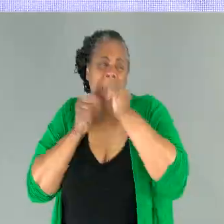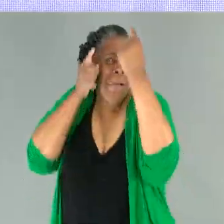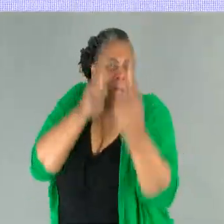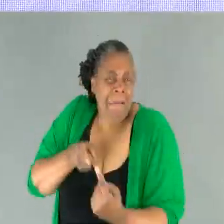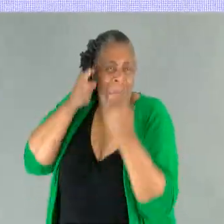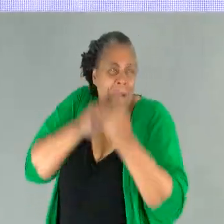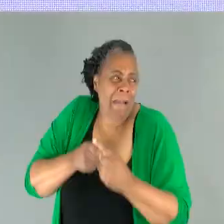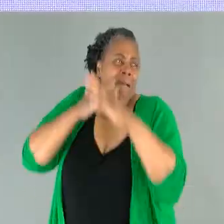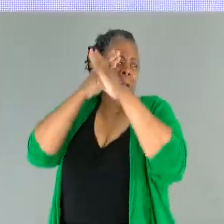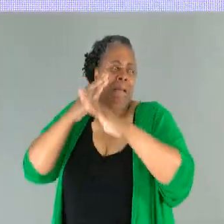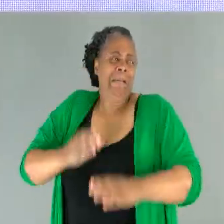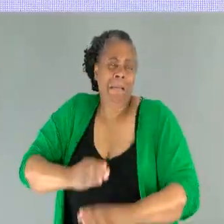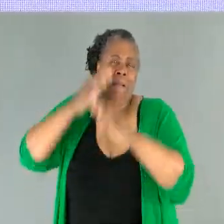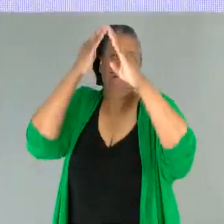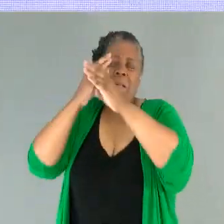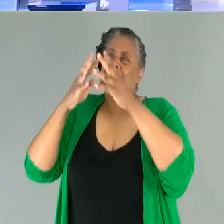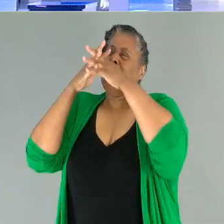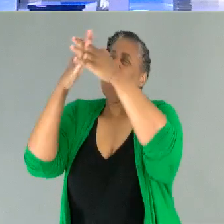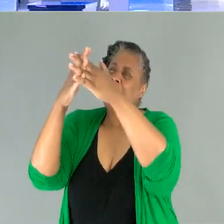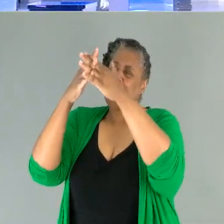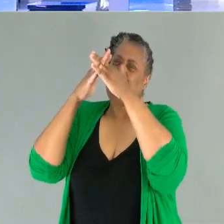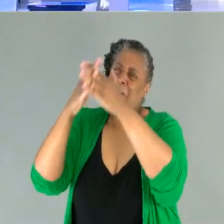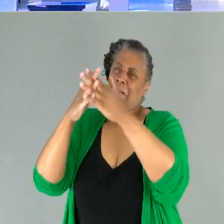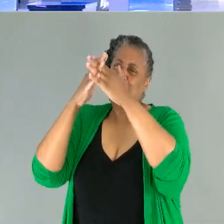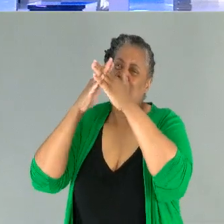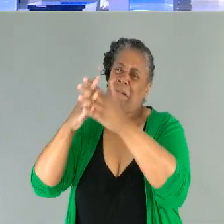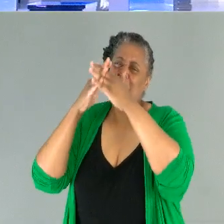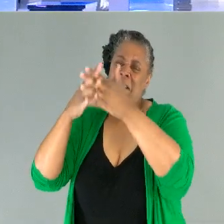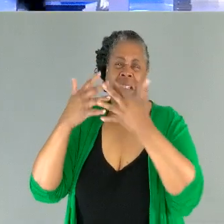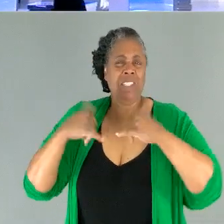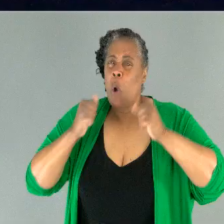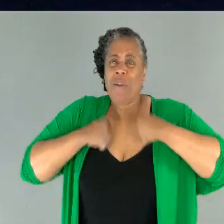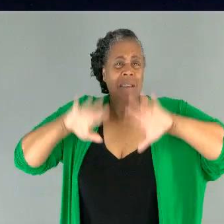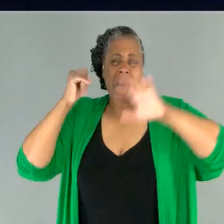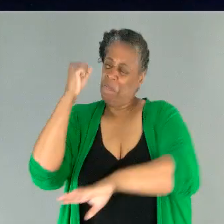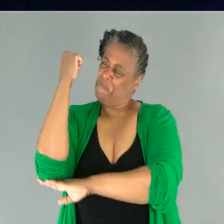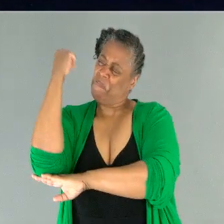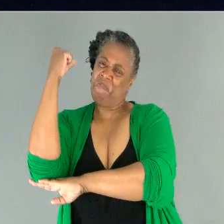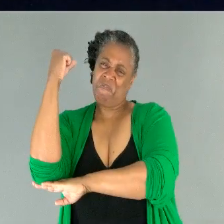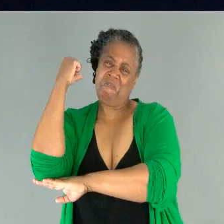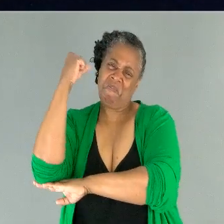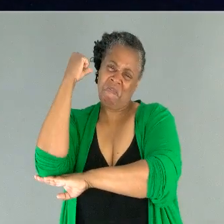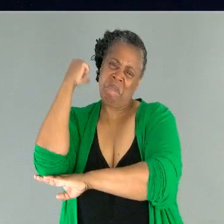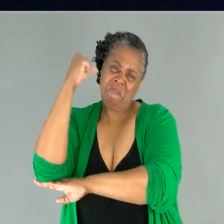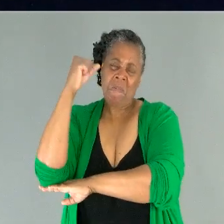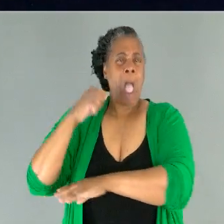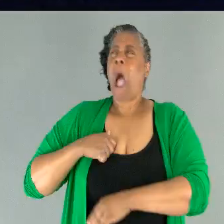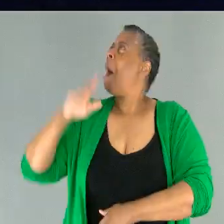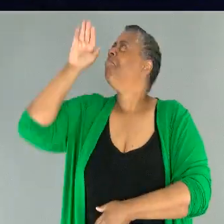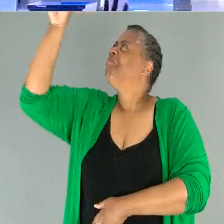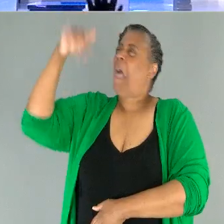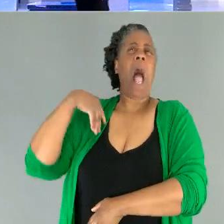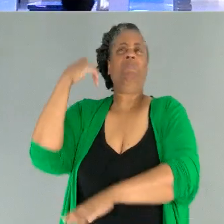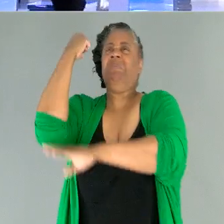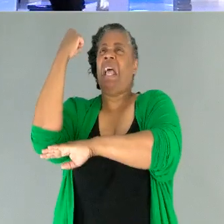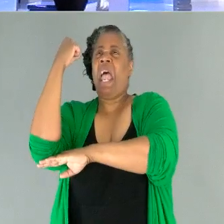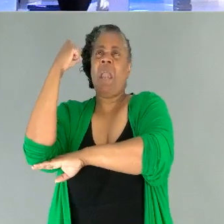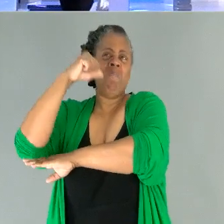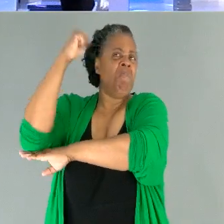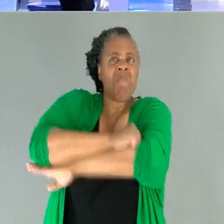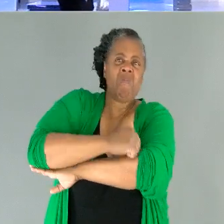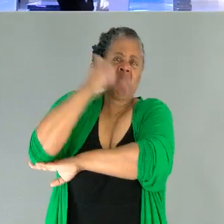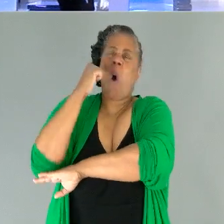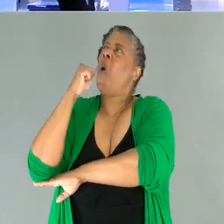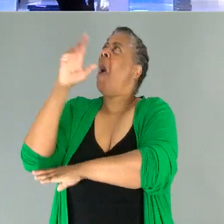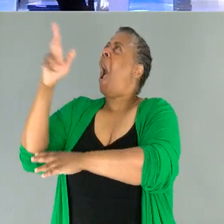intercession. You're in the seat where you will stay right here. I will stay right here until you